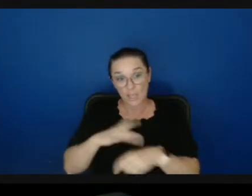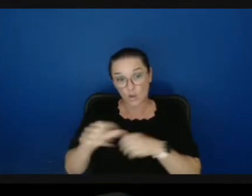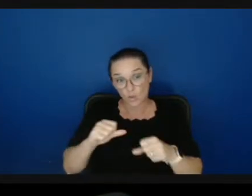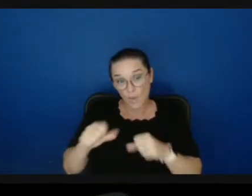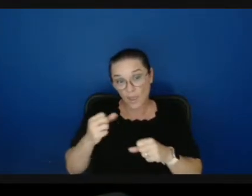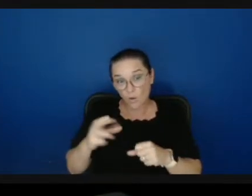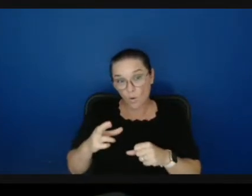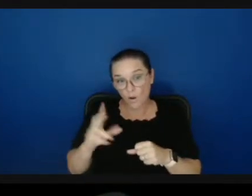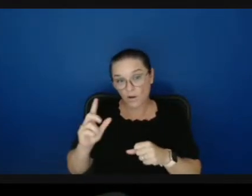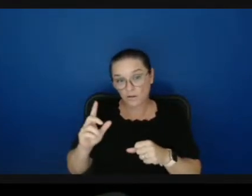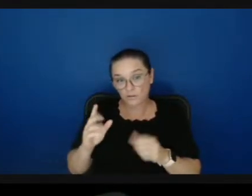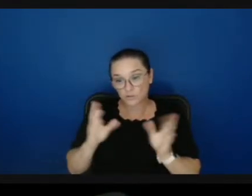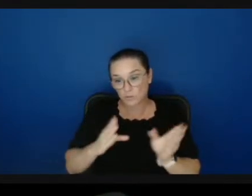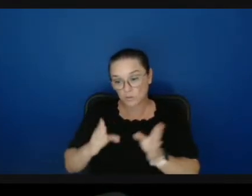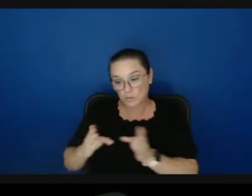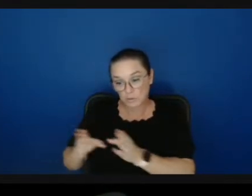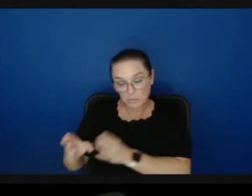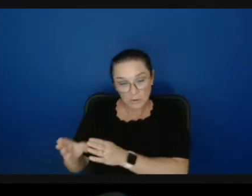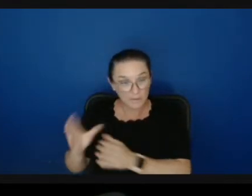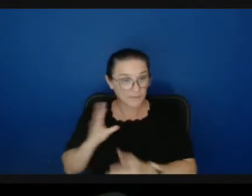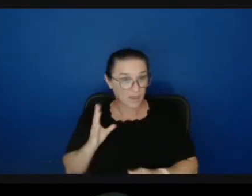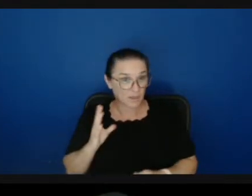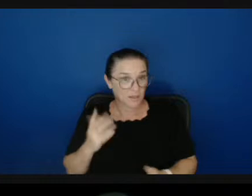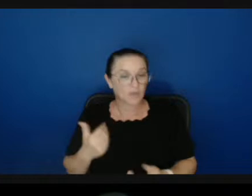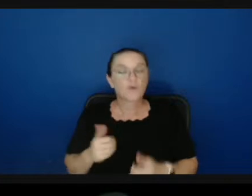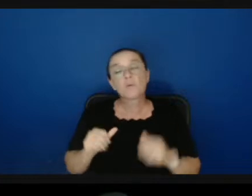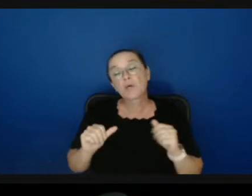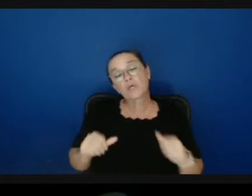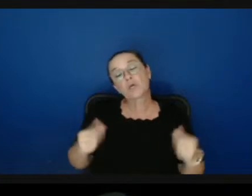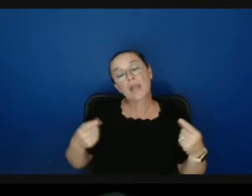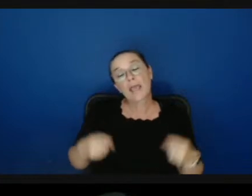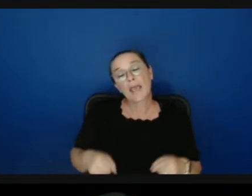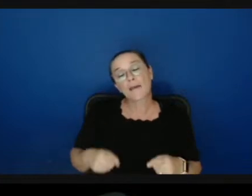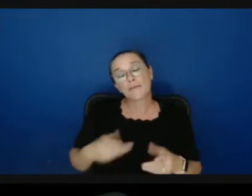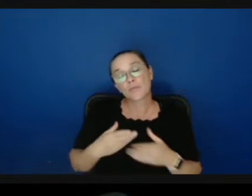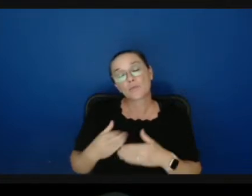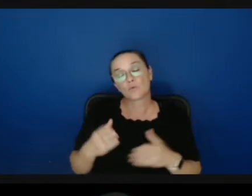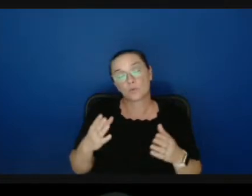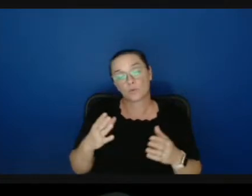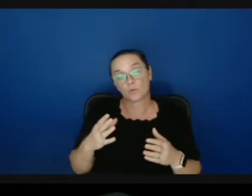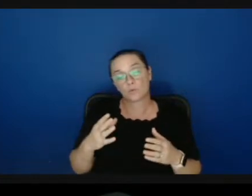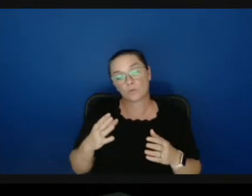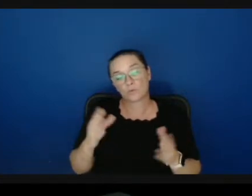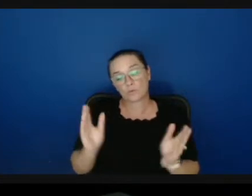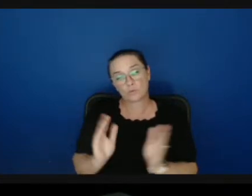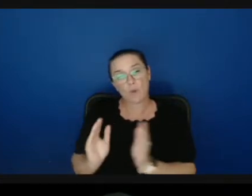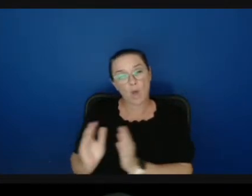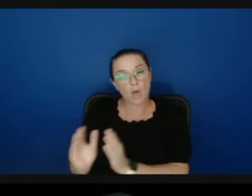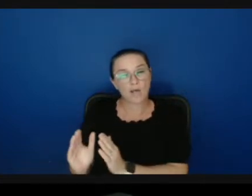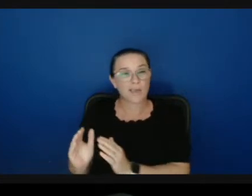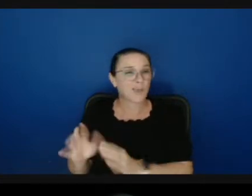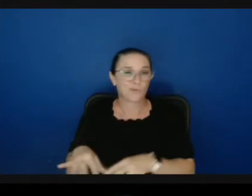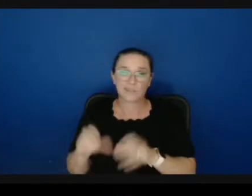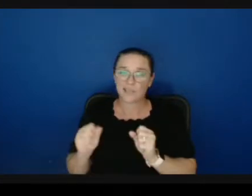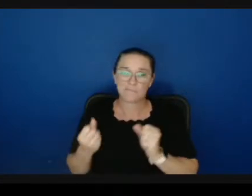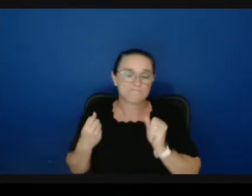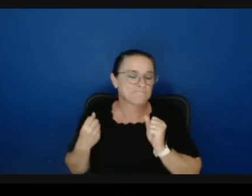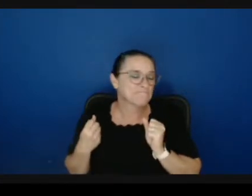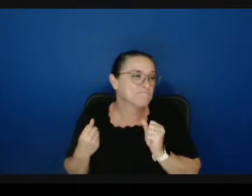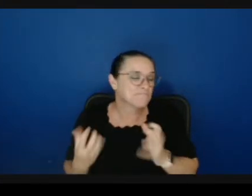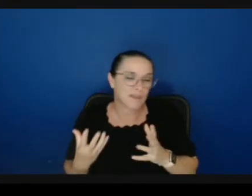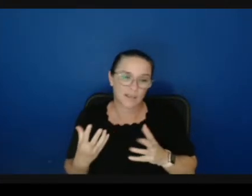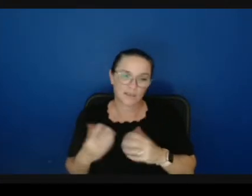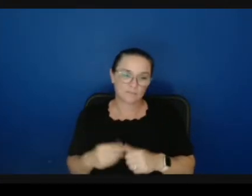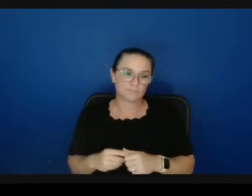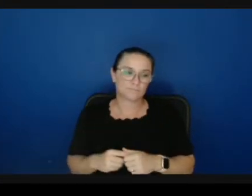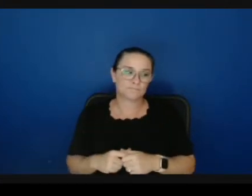I mean, it could happen through many smaller ones, but it would take a lot of them, right? When you start thinking about the logarithmic scale of